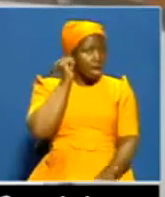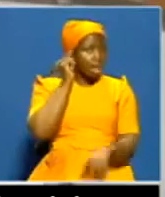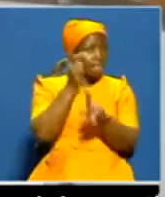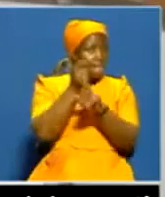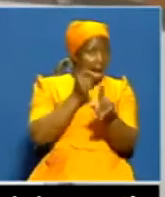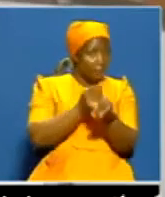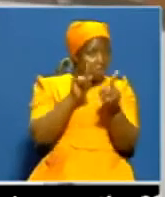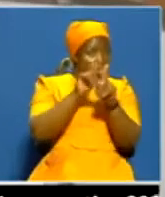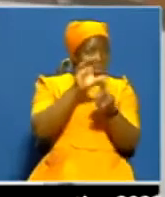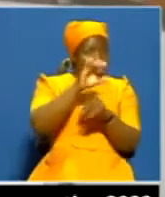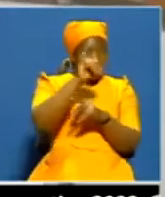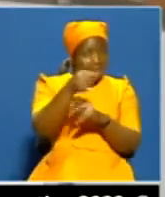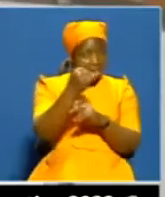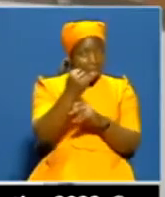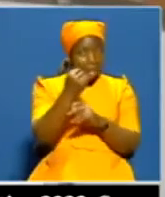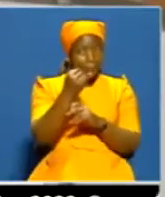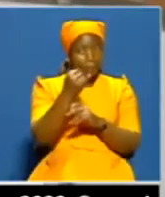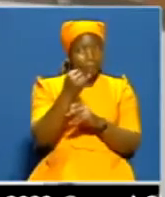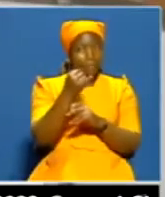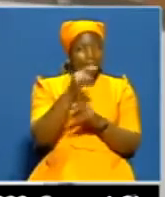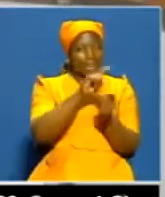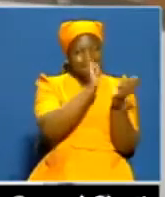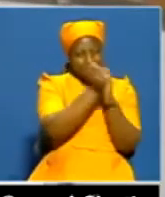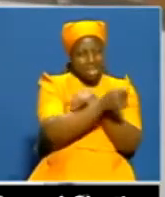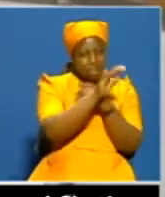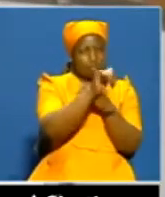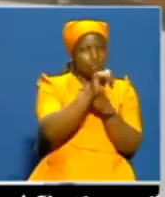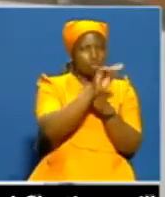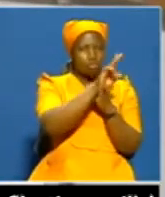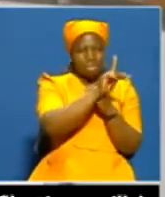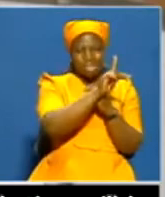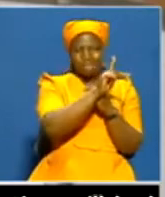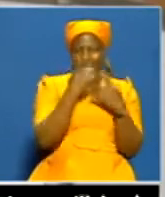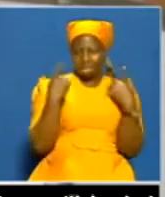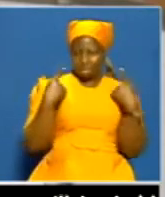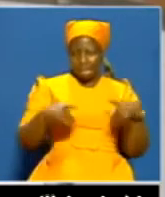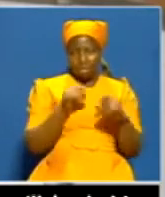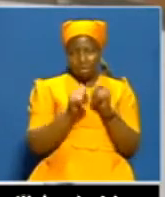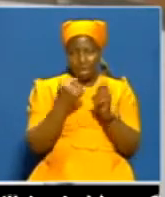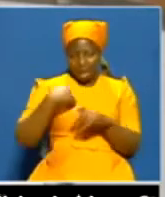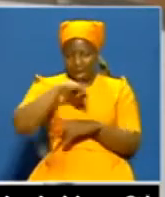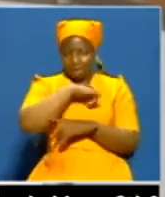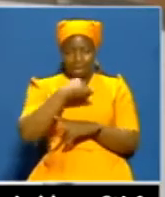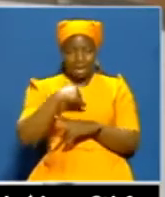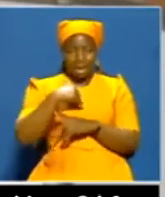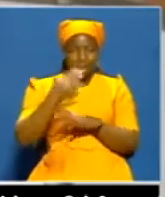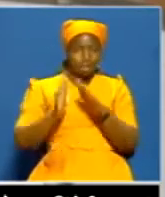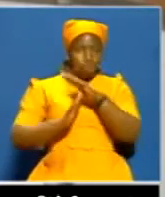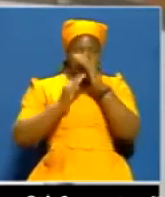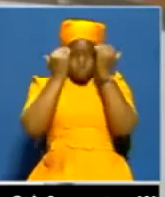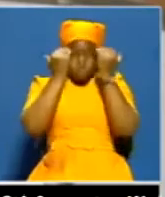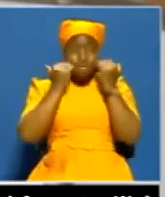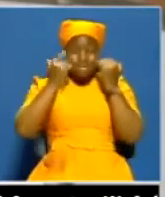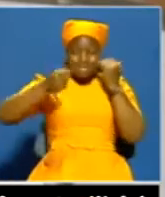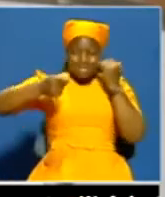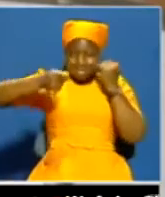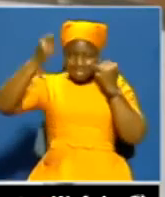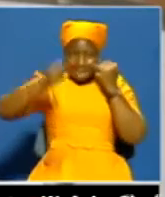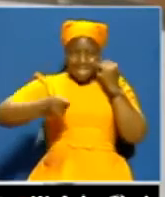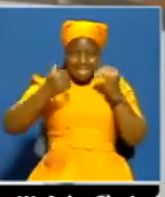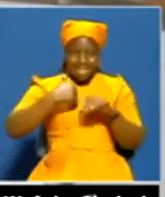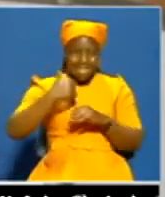a slight change from that British attire that we had, and the Supreme Court judges were dressed in a distinctly different